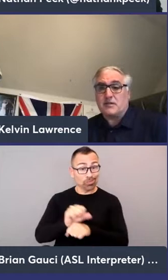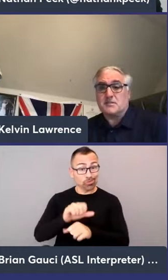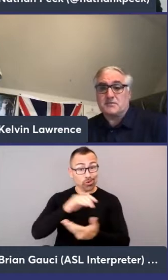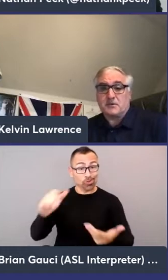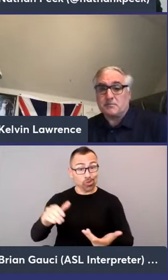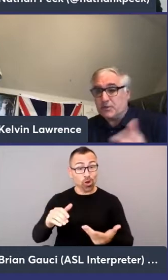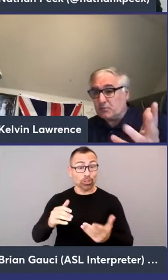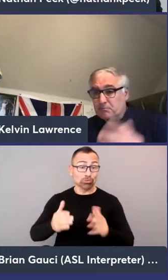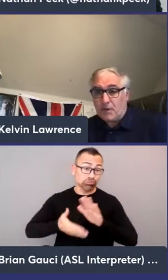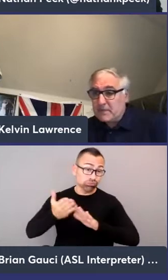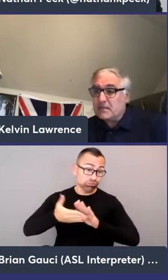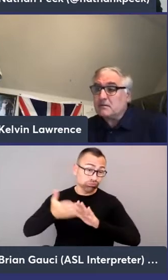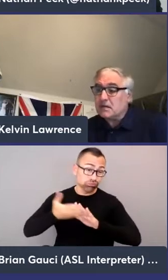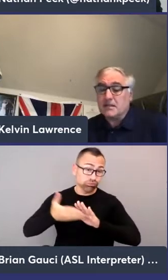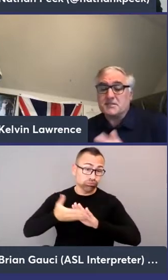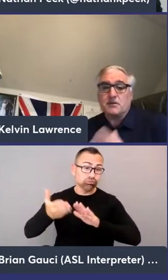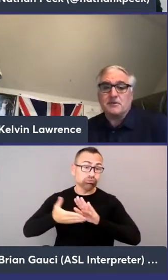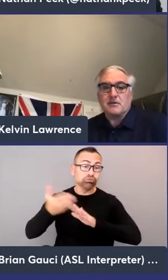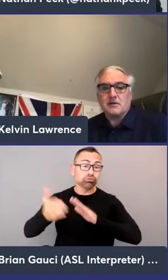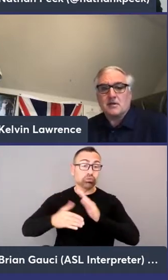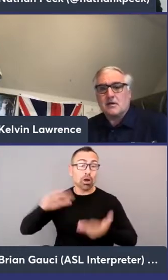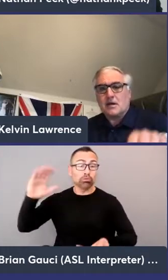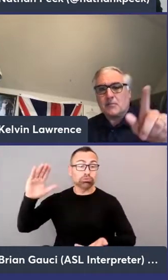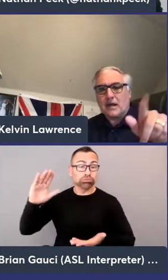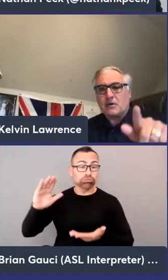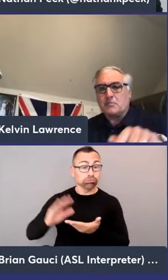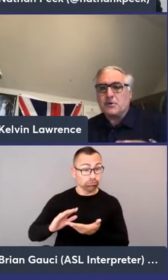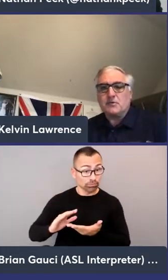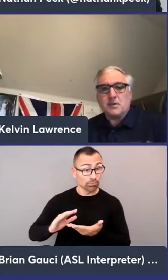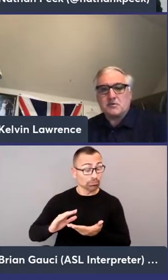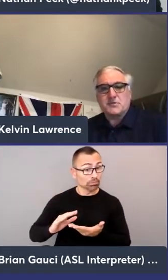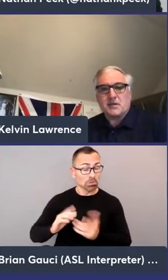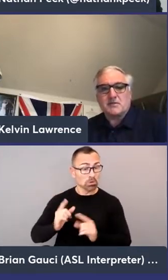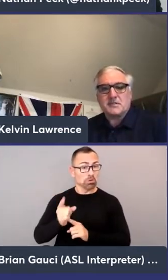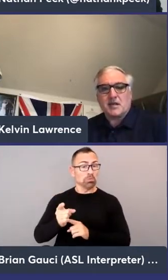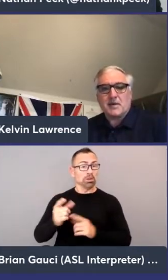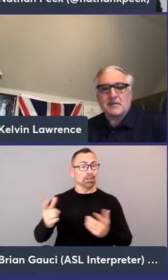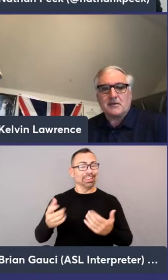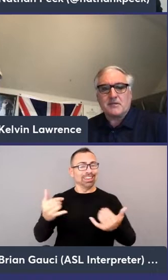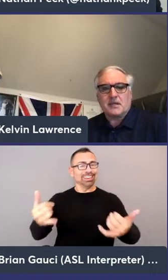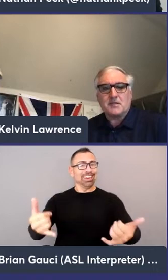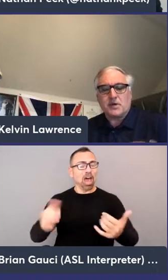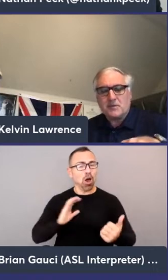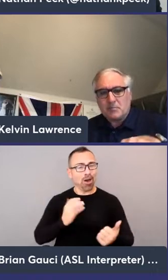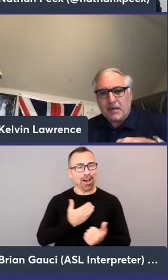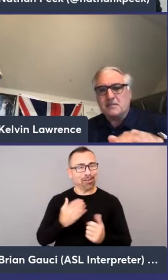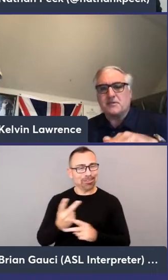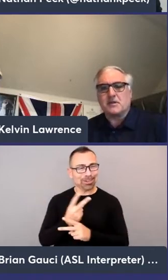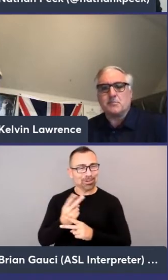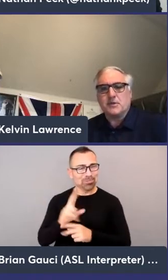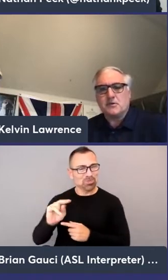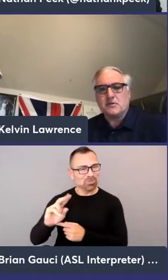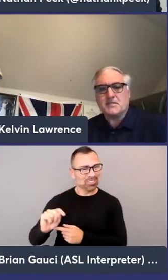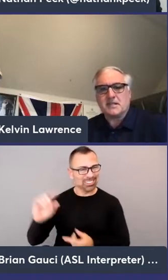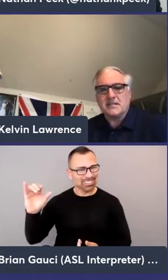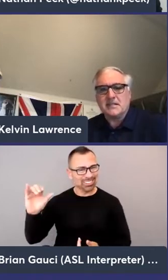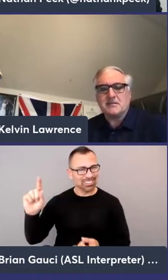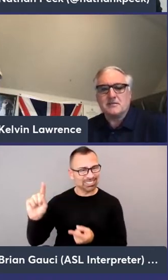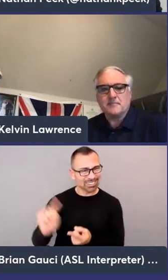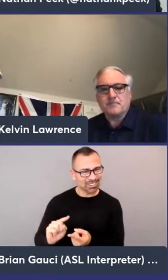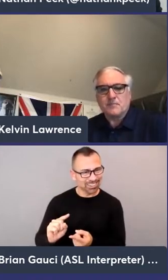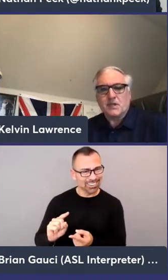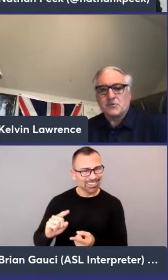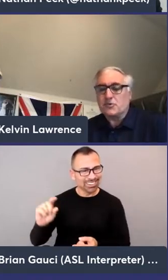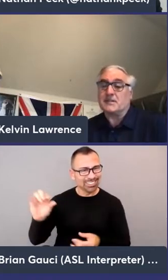load runs for a minute and it's over, our compute units will start to scale back down again. So I only paid for the compute units I